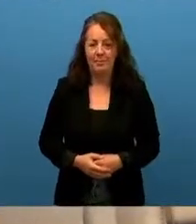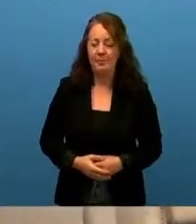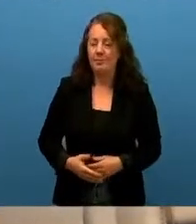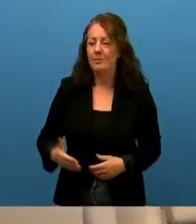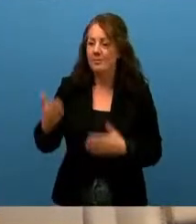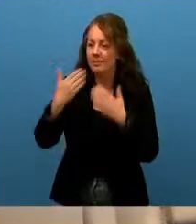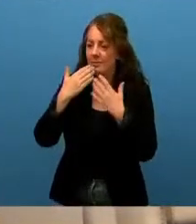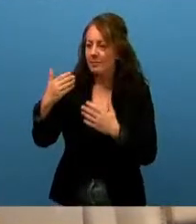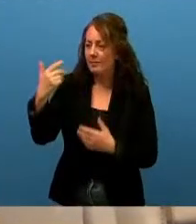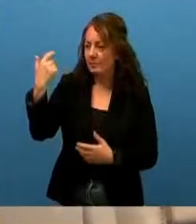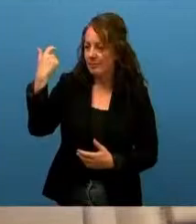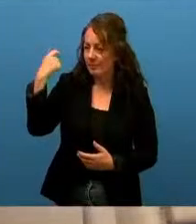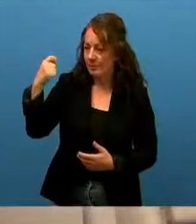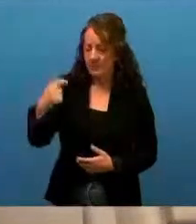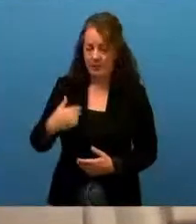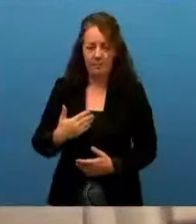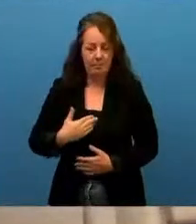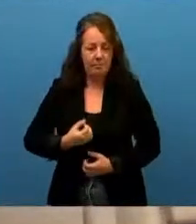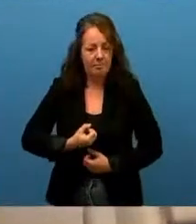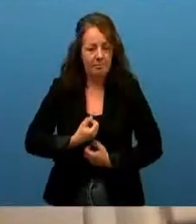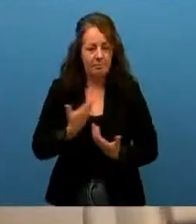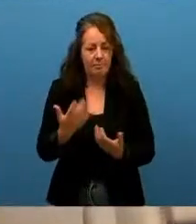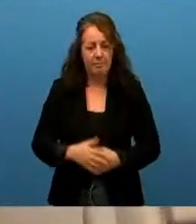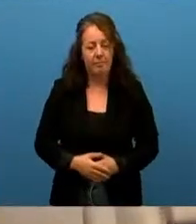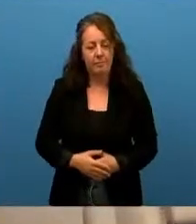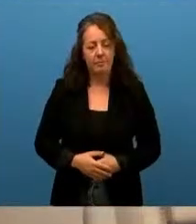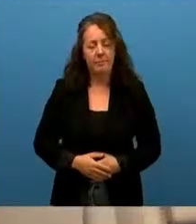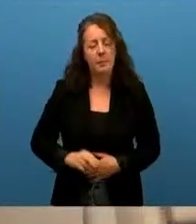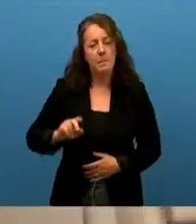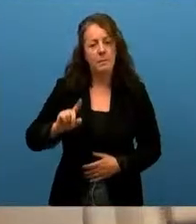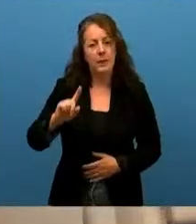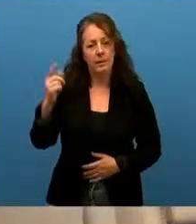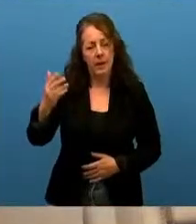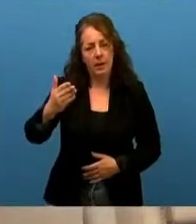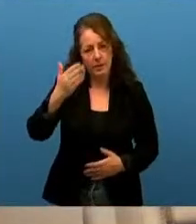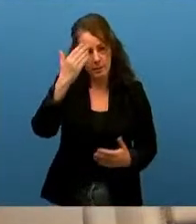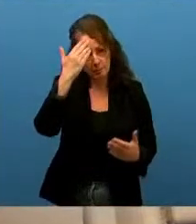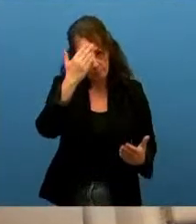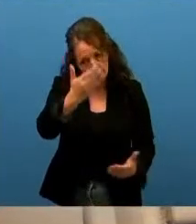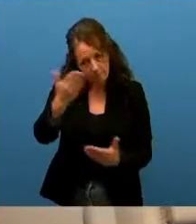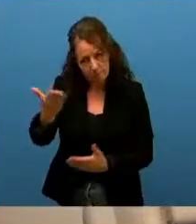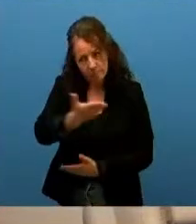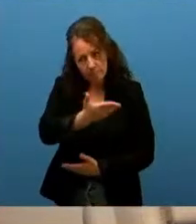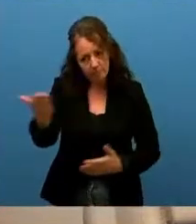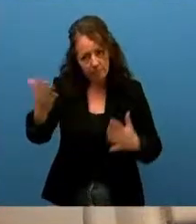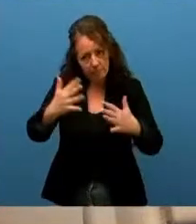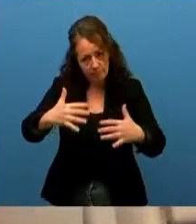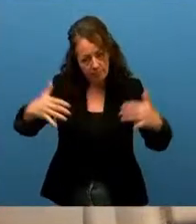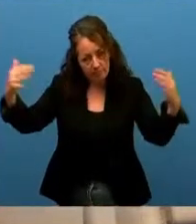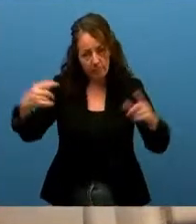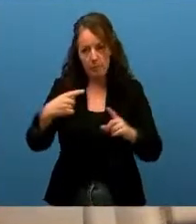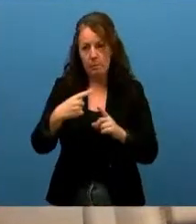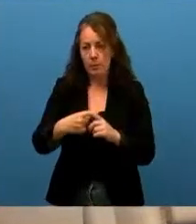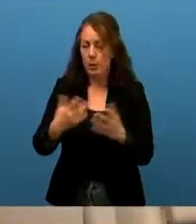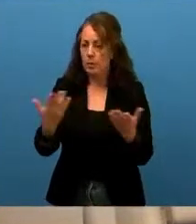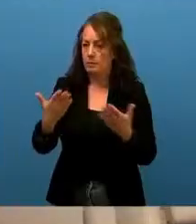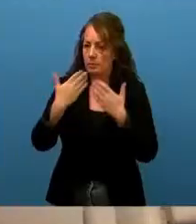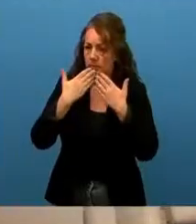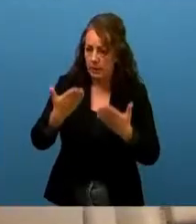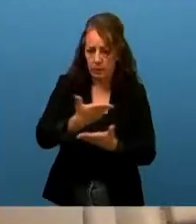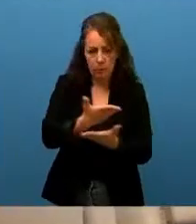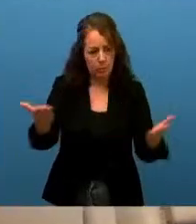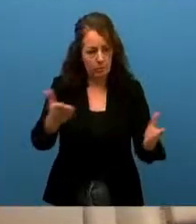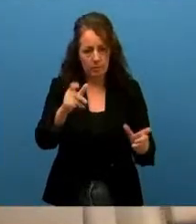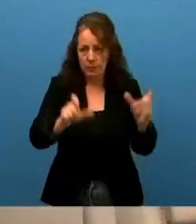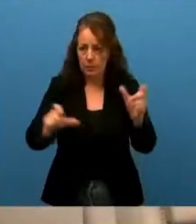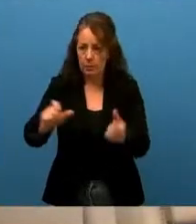Présidente. Thank you, Madam Chair, for giving me the floor. I'd like to welcome participants to this assembly and praise